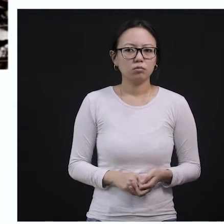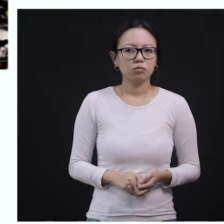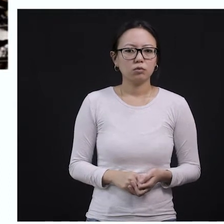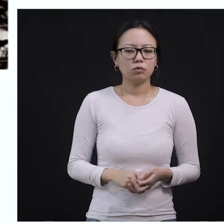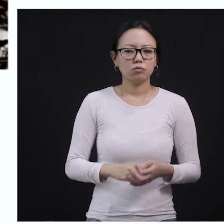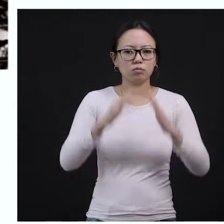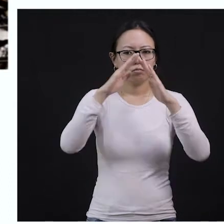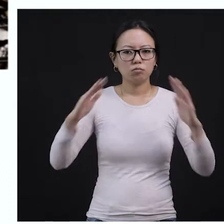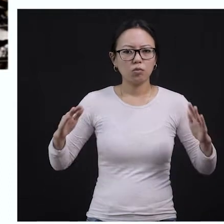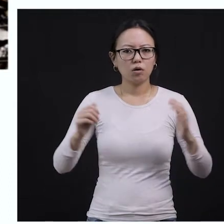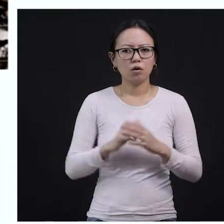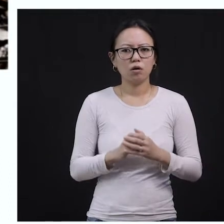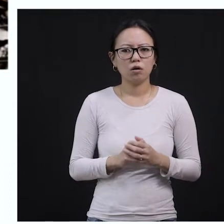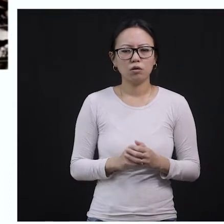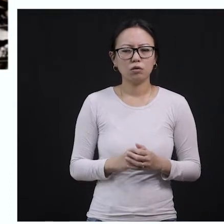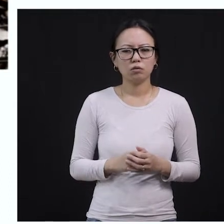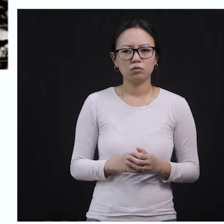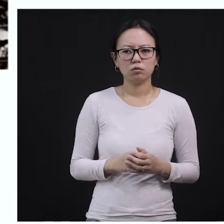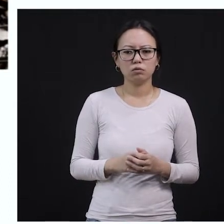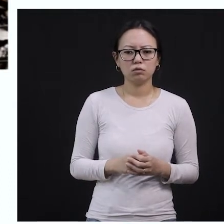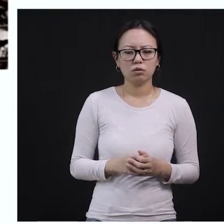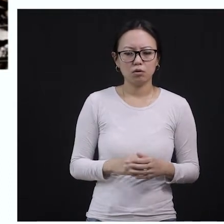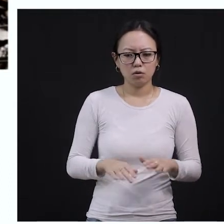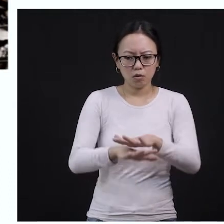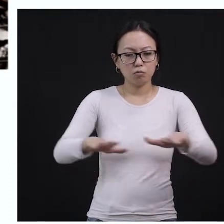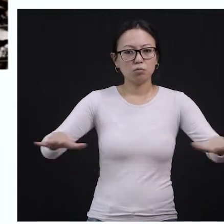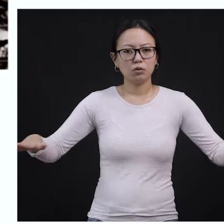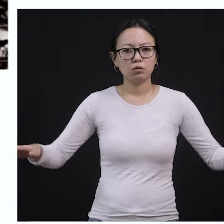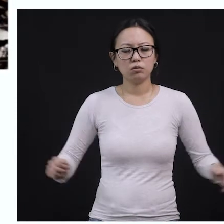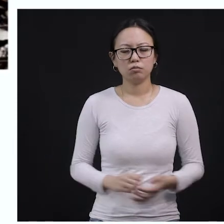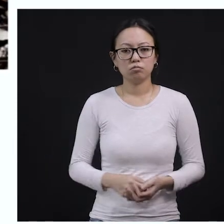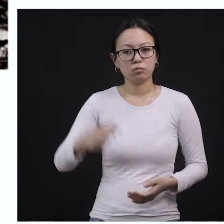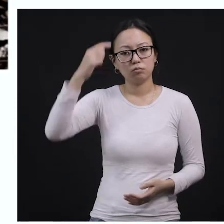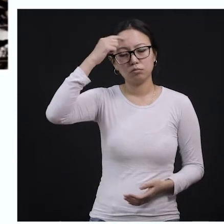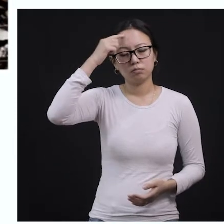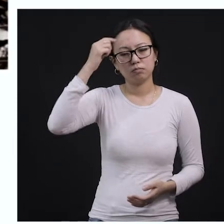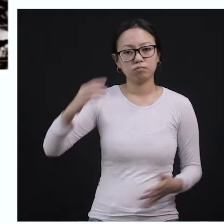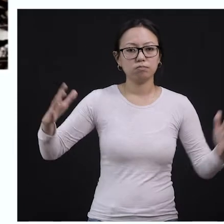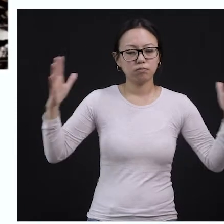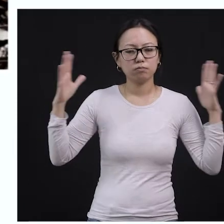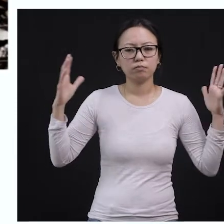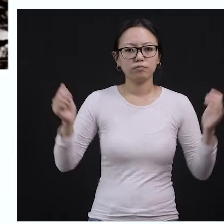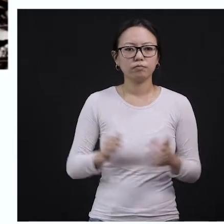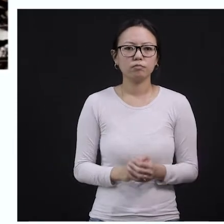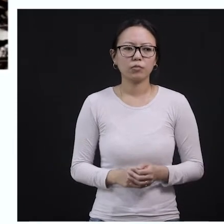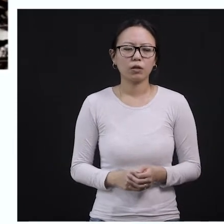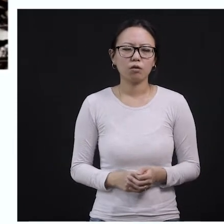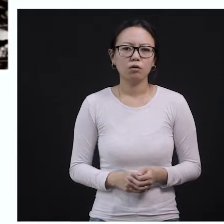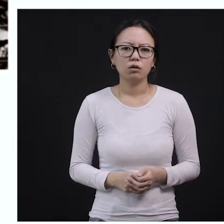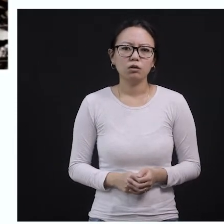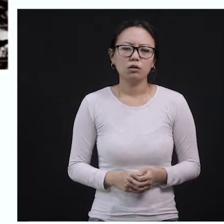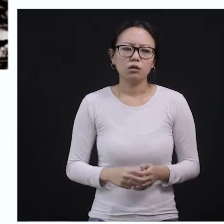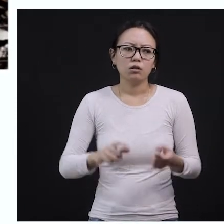huge damages to the entire area, especially, you know, these earthquakes, they have an epicenter,